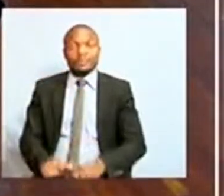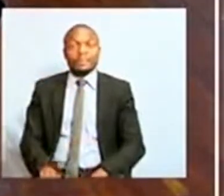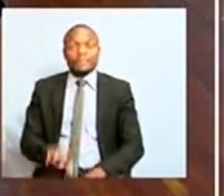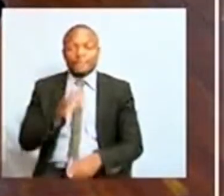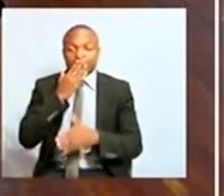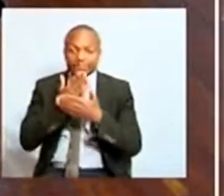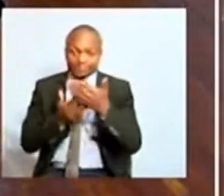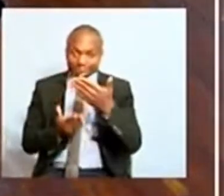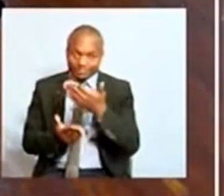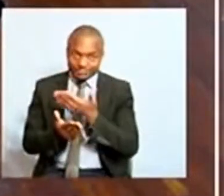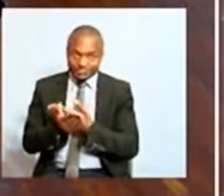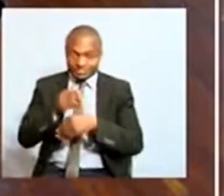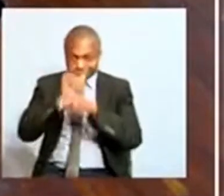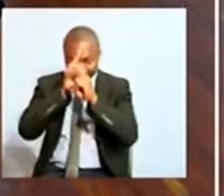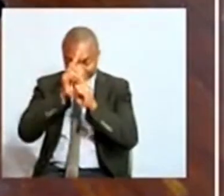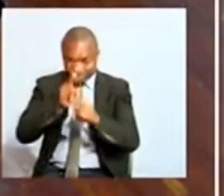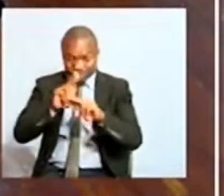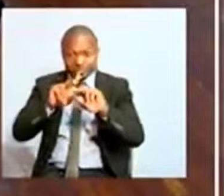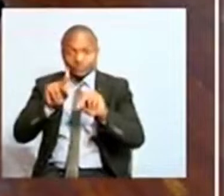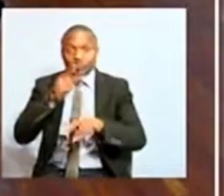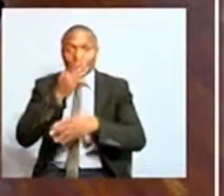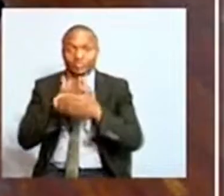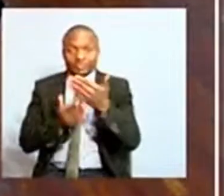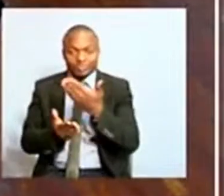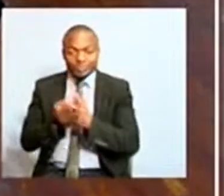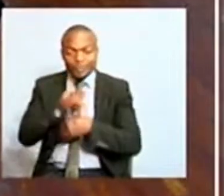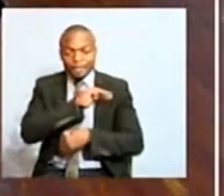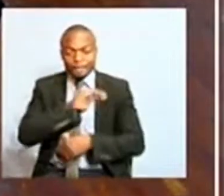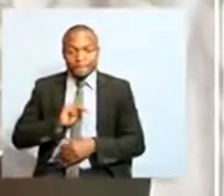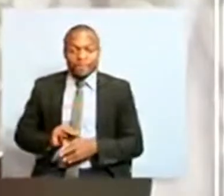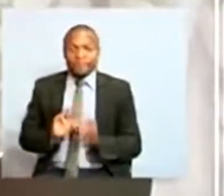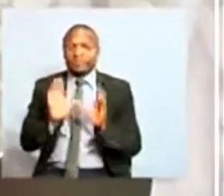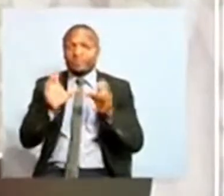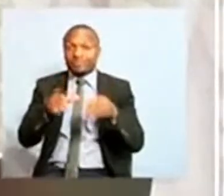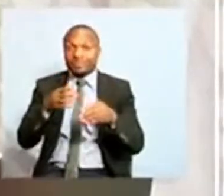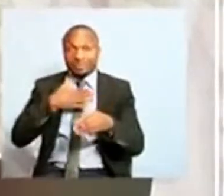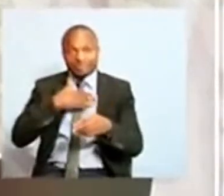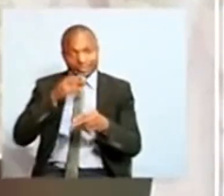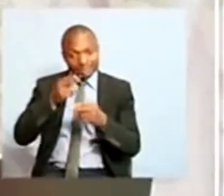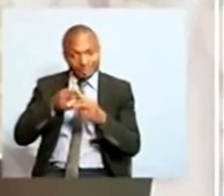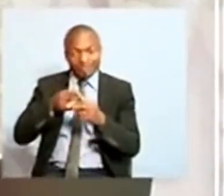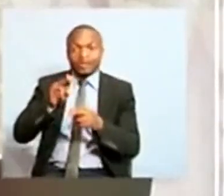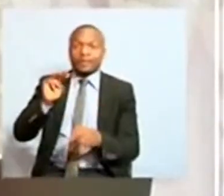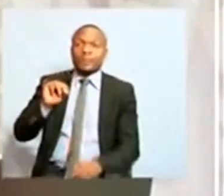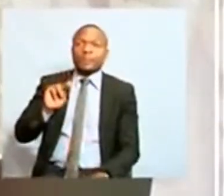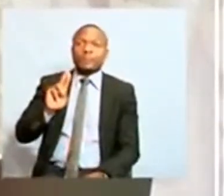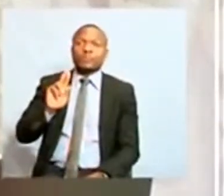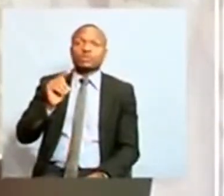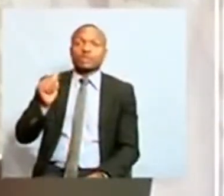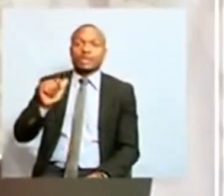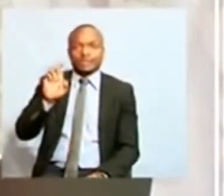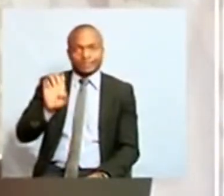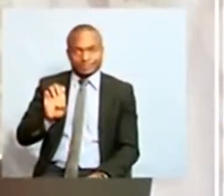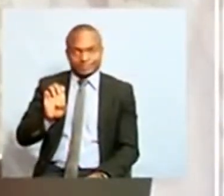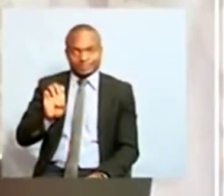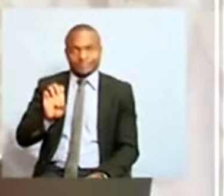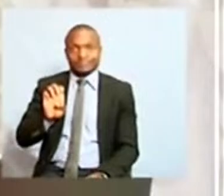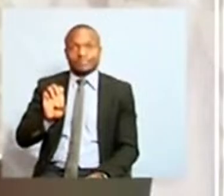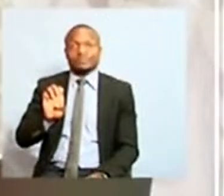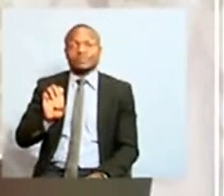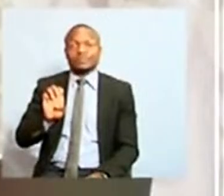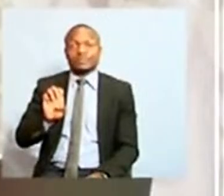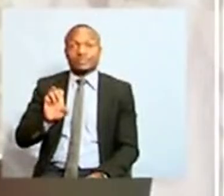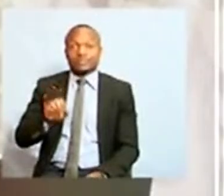Good morning, Honorable Chairperson. Good morning, members of the committee. My name is Tali Bonaventure. I'm Senior Planner in charge of Cabinet and Parliamentary Affairs